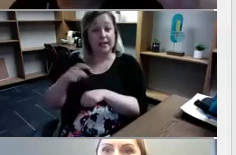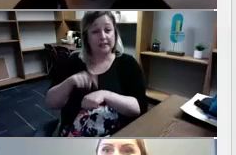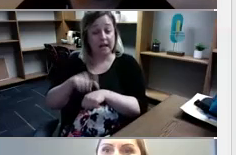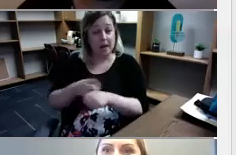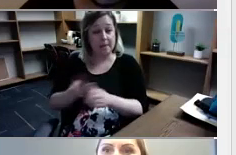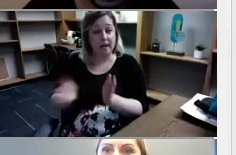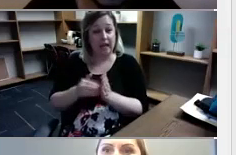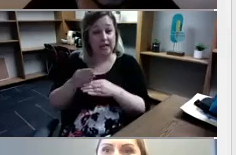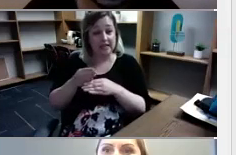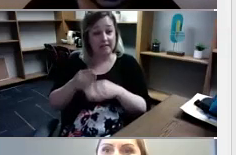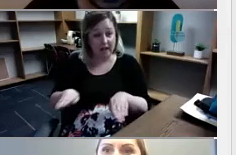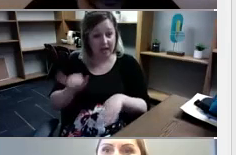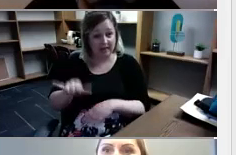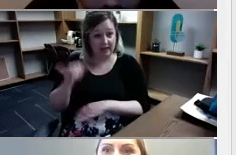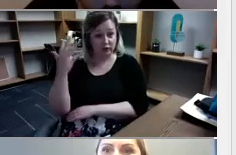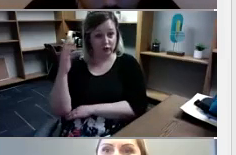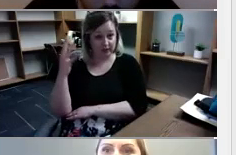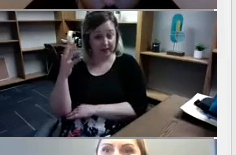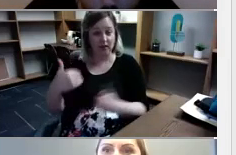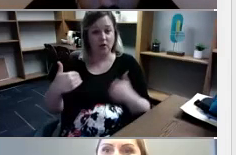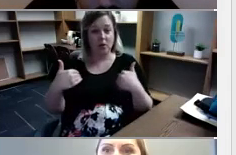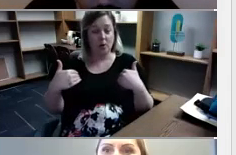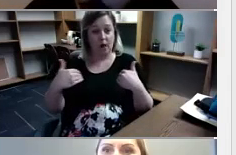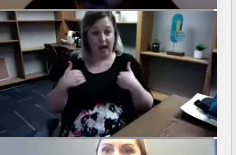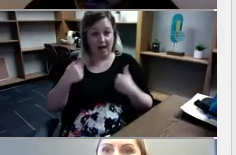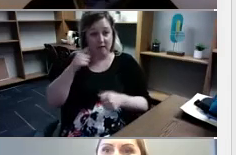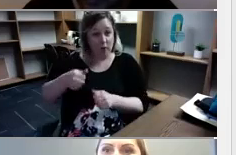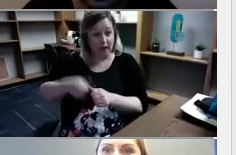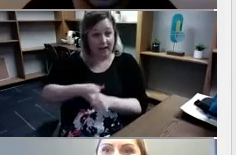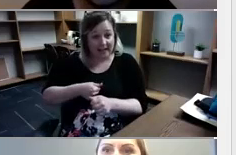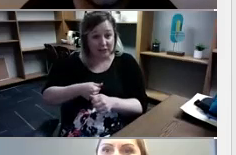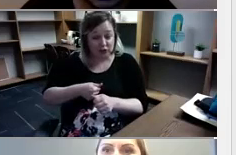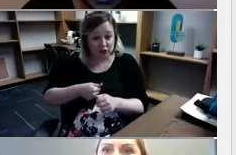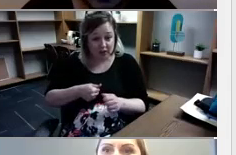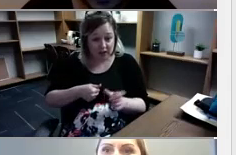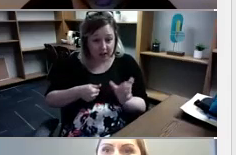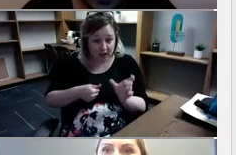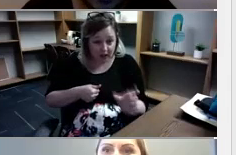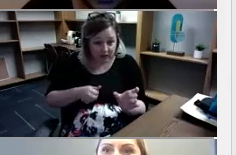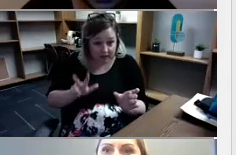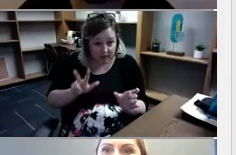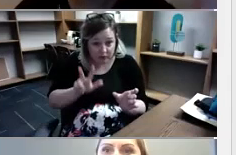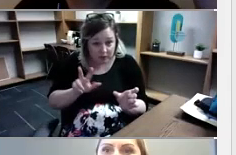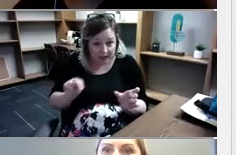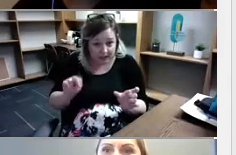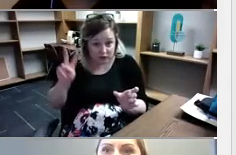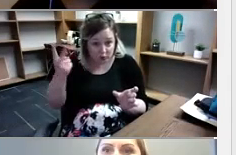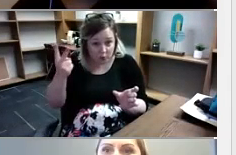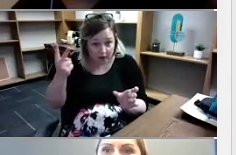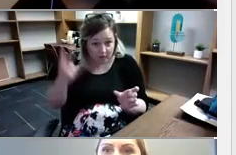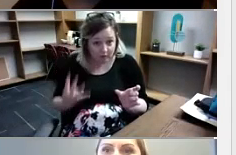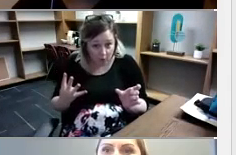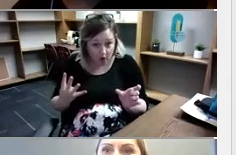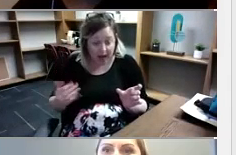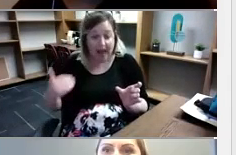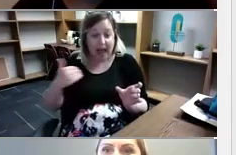this tree, we have for each of those Cn squared by 4, we have a merge complexity of Cn